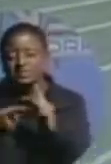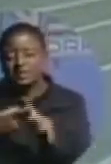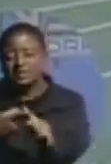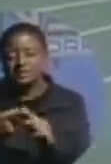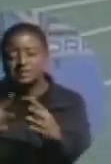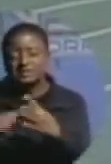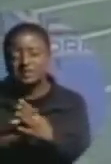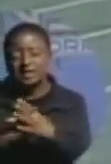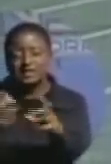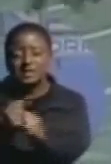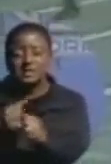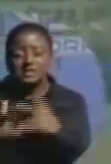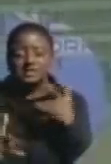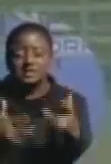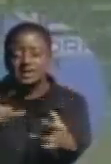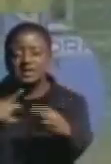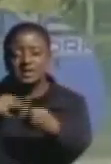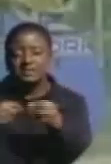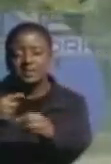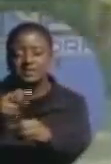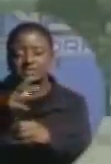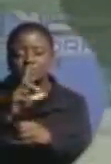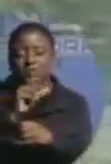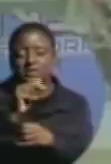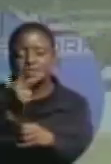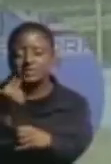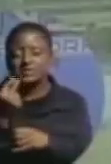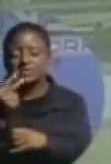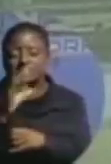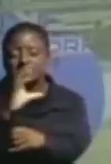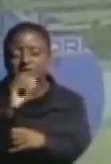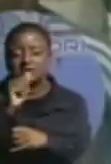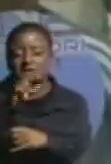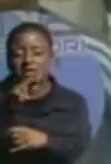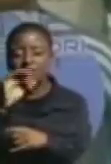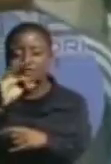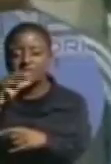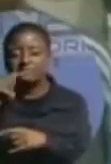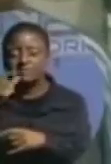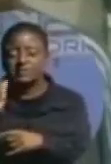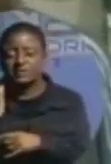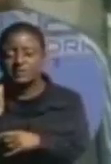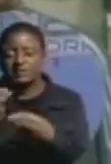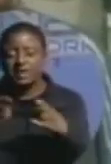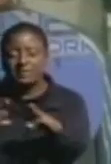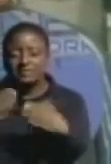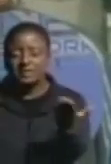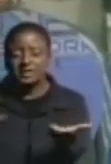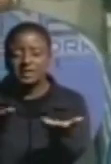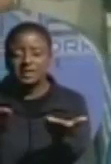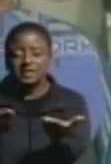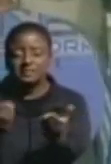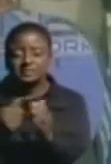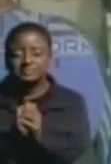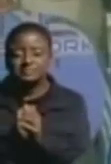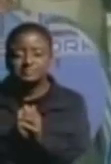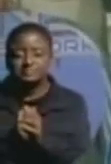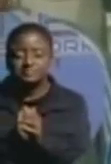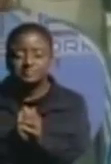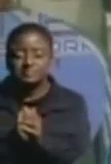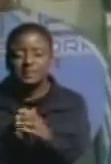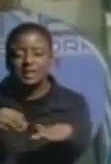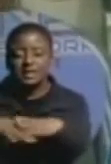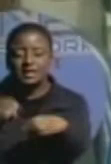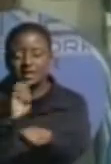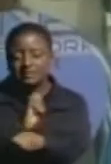Carifta. The 2013 games will take place right here in the capital. In an effort to ensure that the Bahamas' performance is as